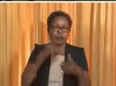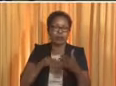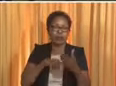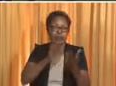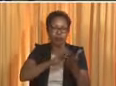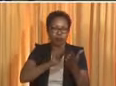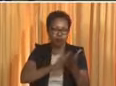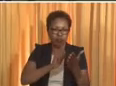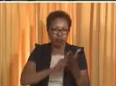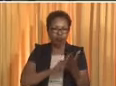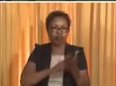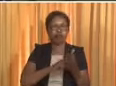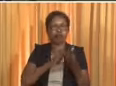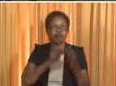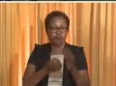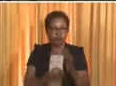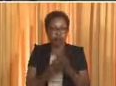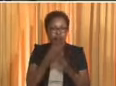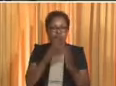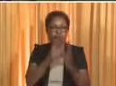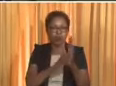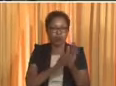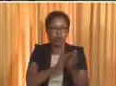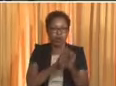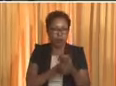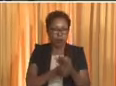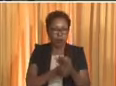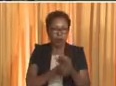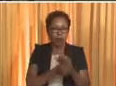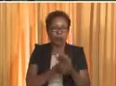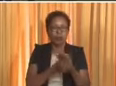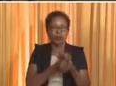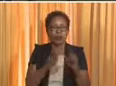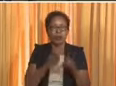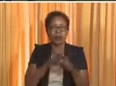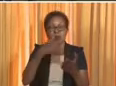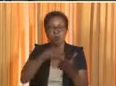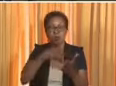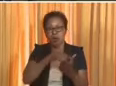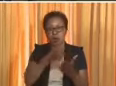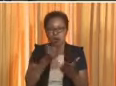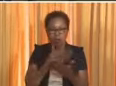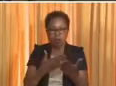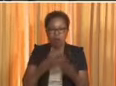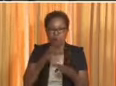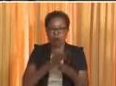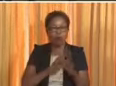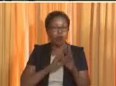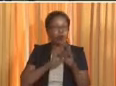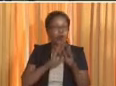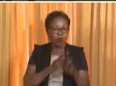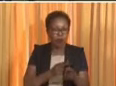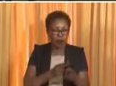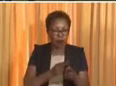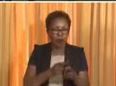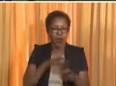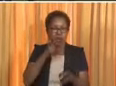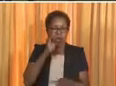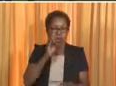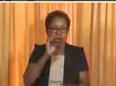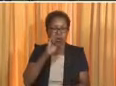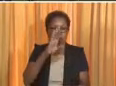a constitutional amendment process and unifying Kenyans, among other things. From the record, IEBC's press